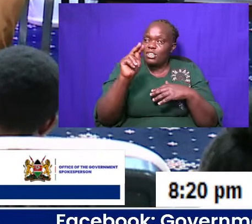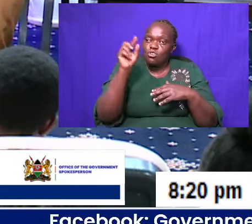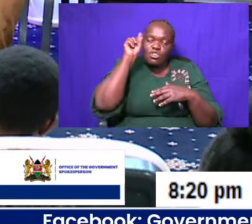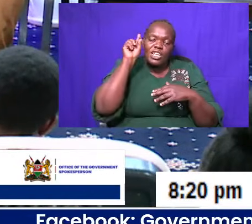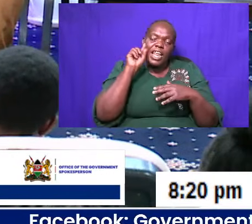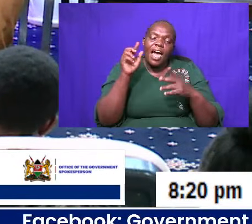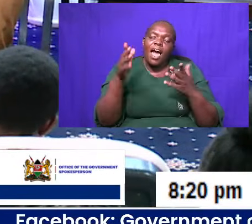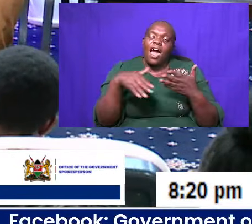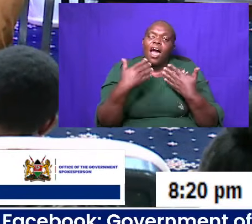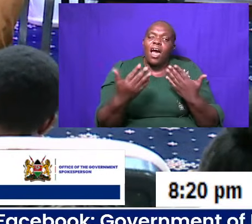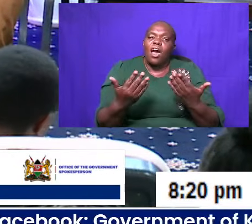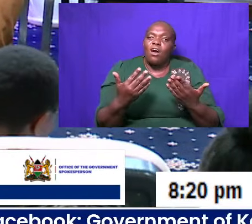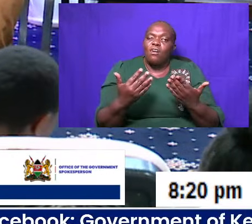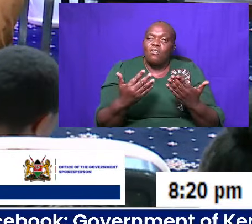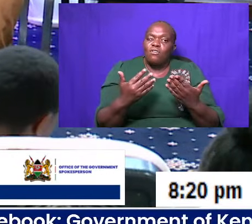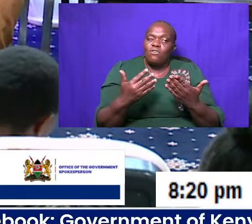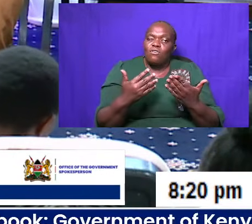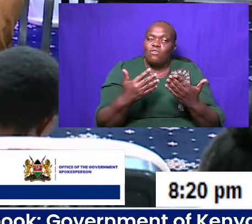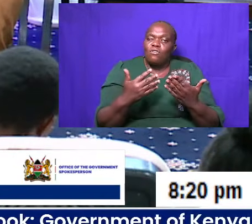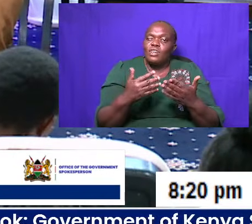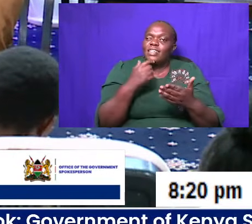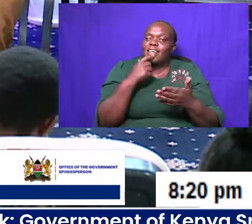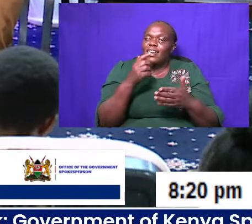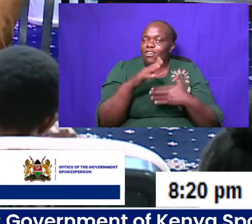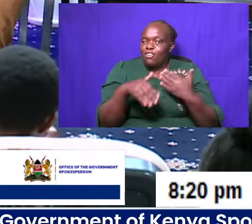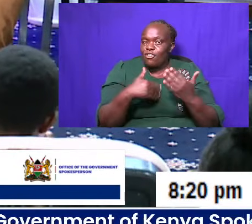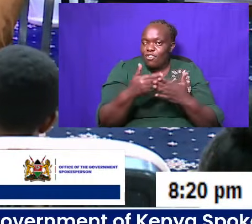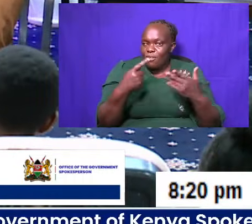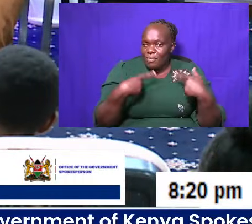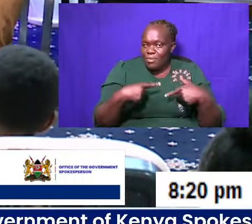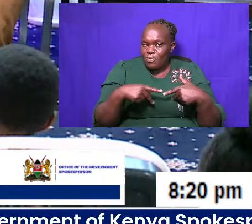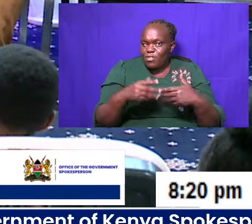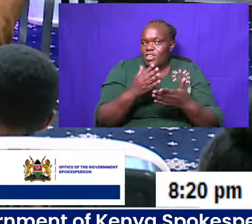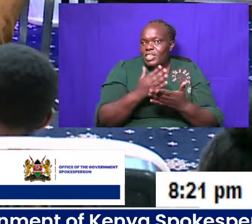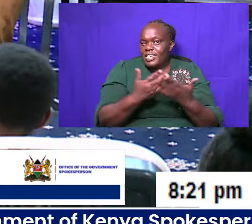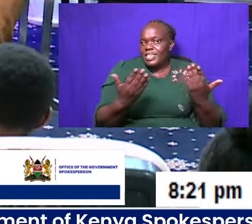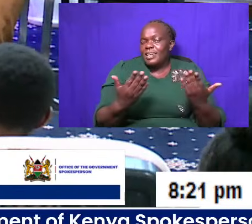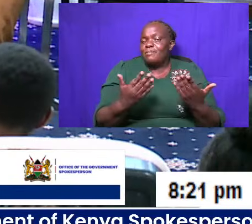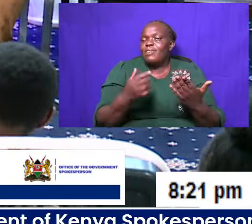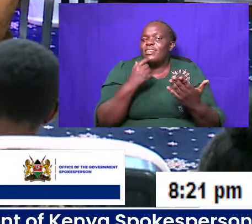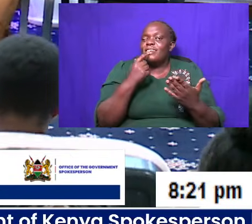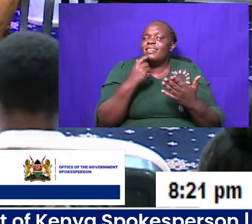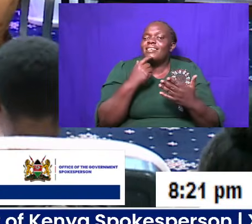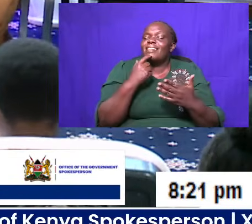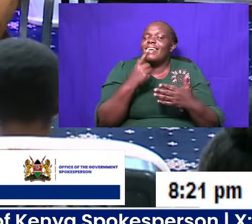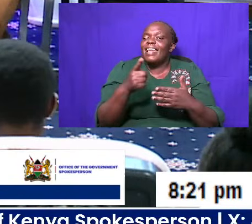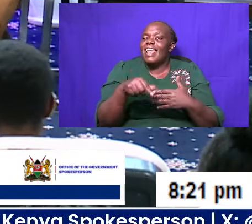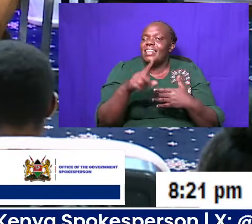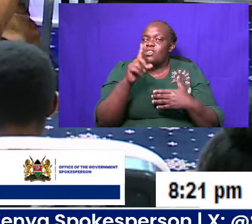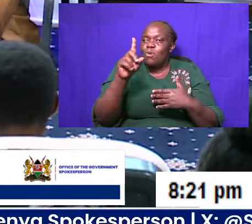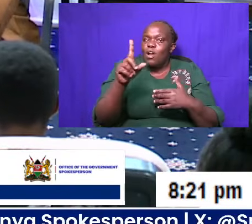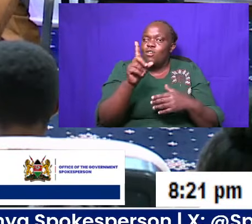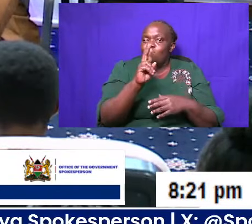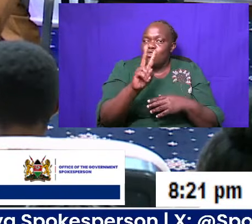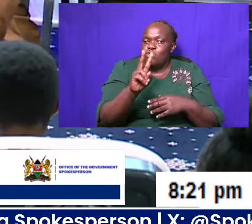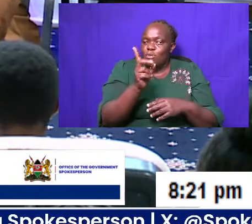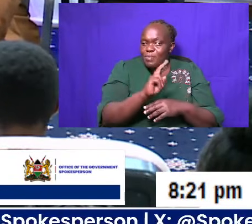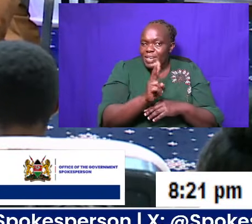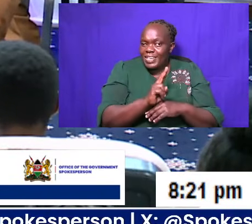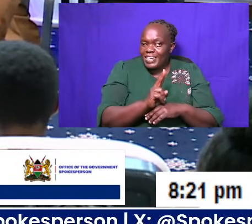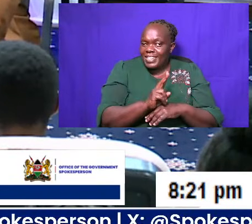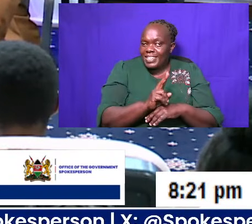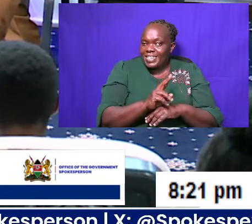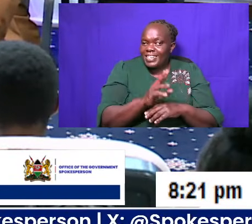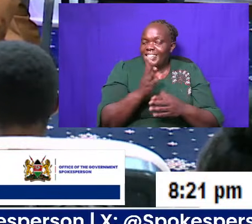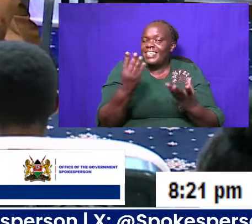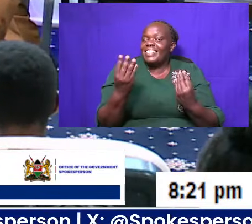Commission. So after and you can even say maybe one, if you're comfortable, you can tell us about your family, but in less than 1 or 2 minutes. But you've said it's an easy